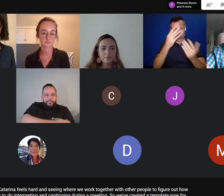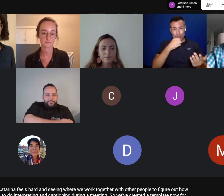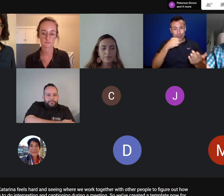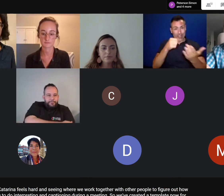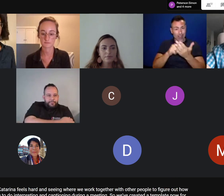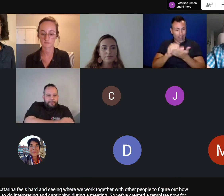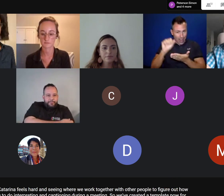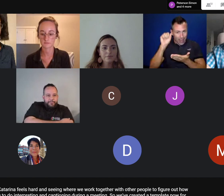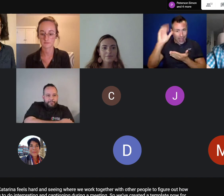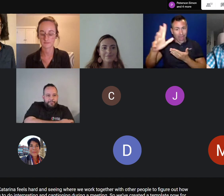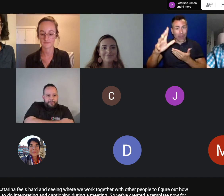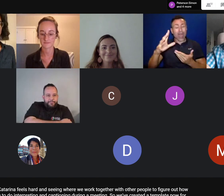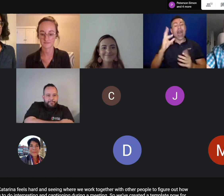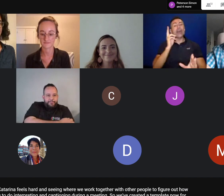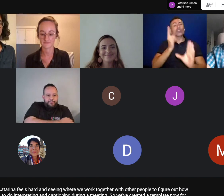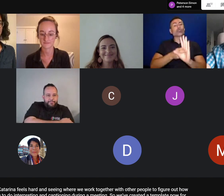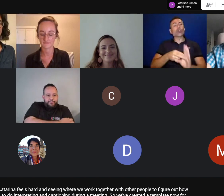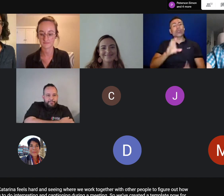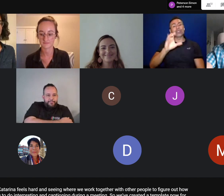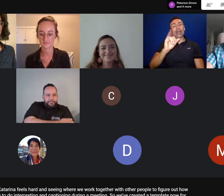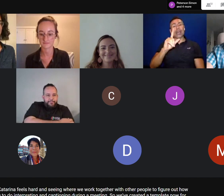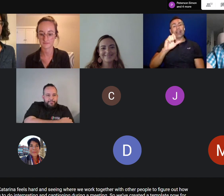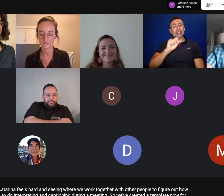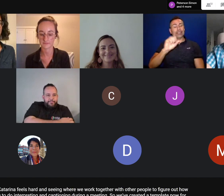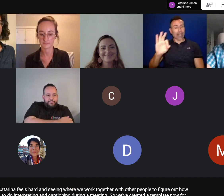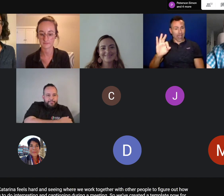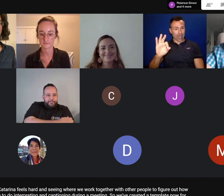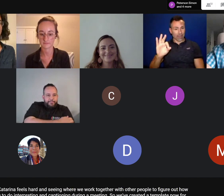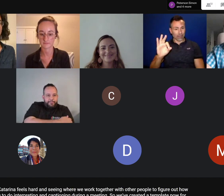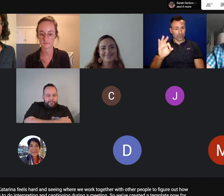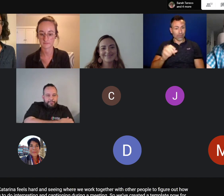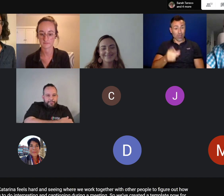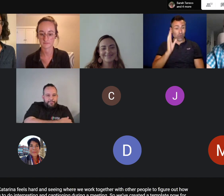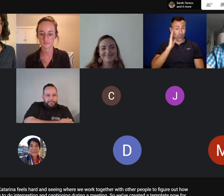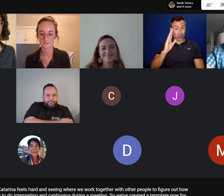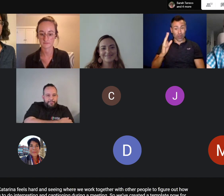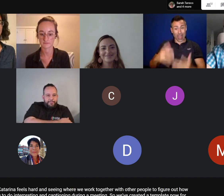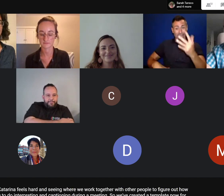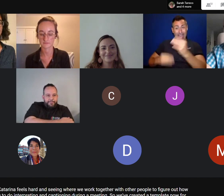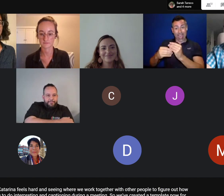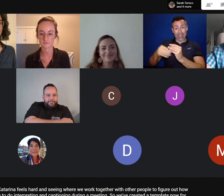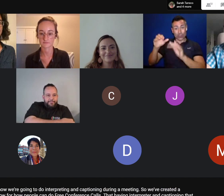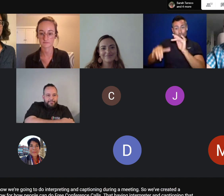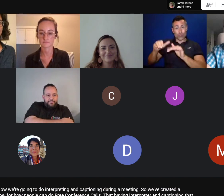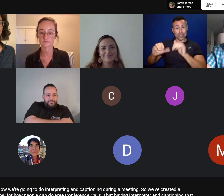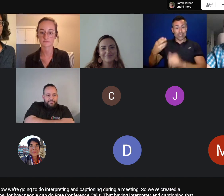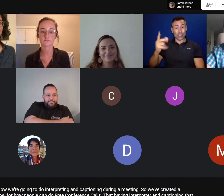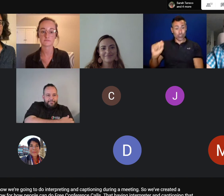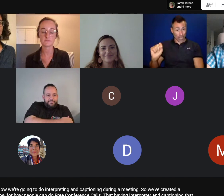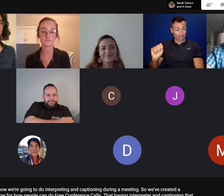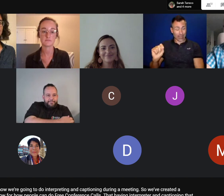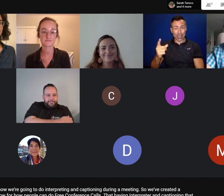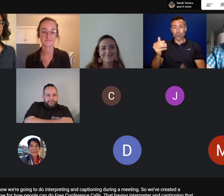for Independent Living community. We're gonna put the chat right here on the right-hand corner. Go